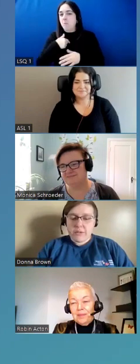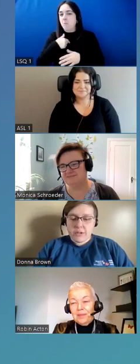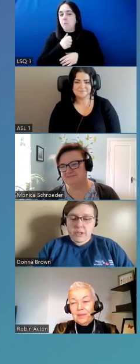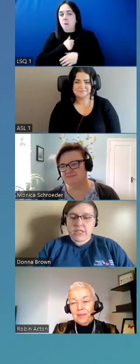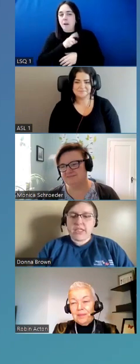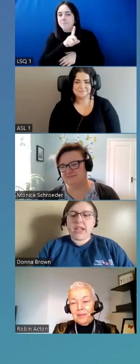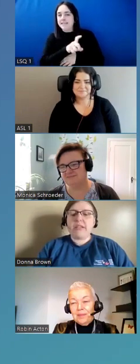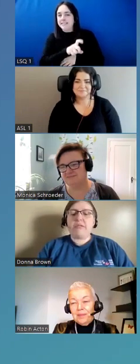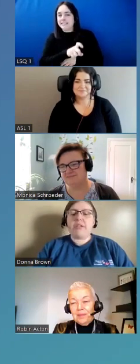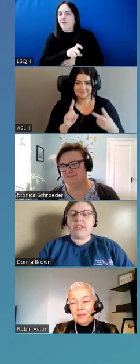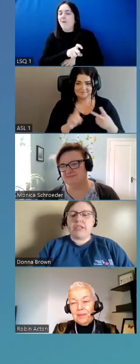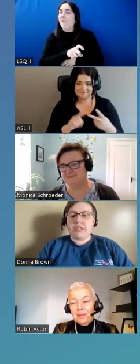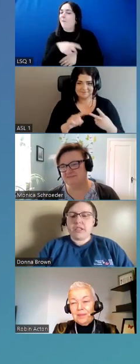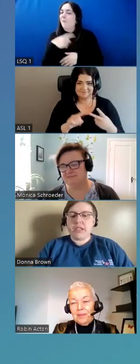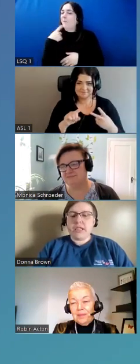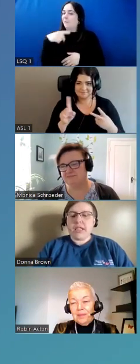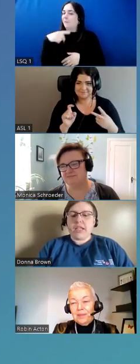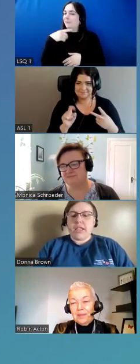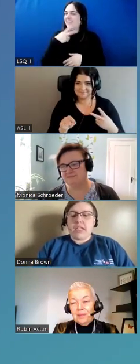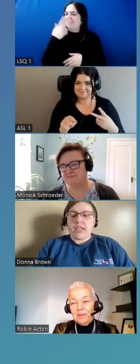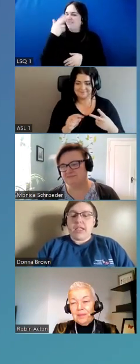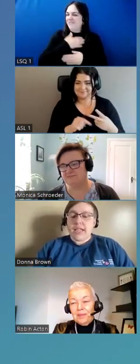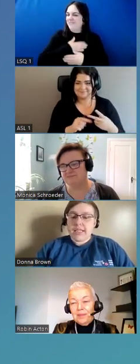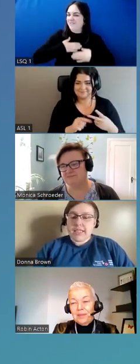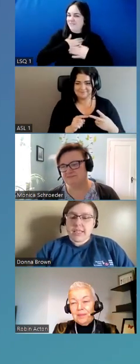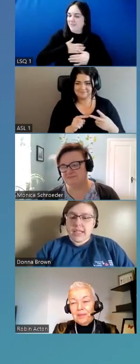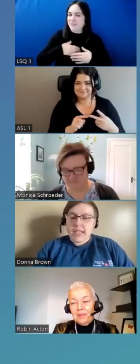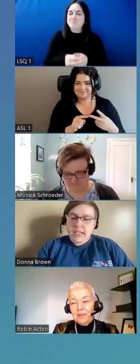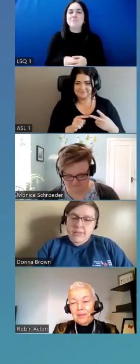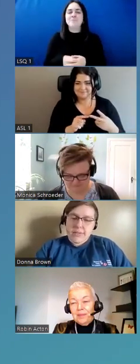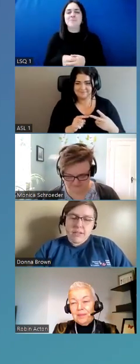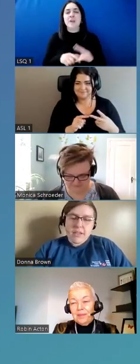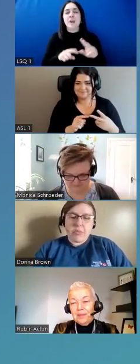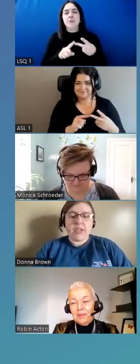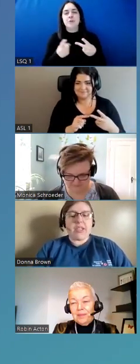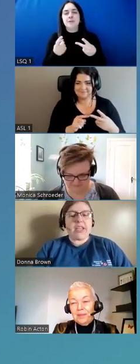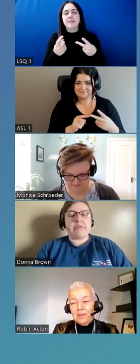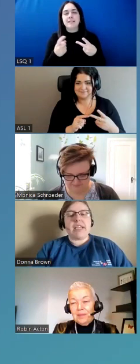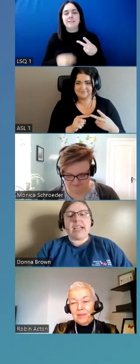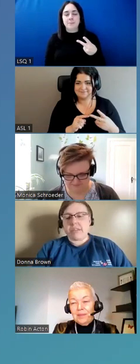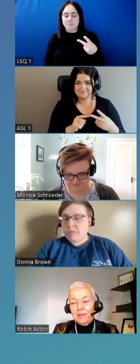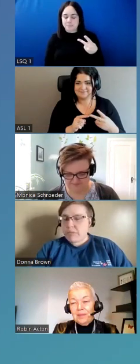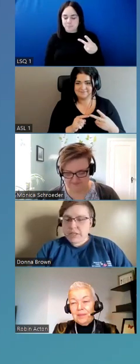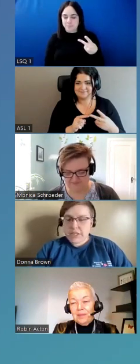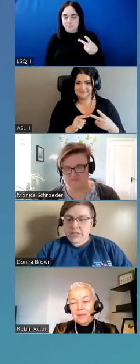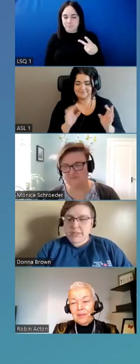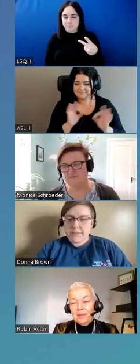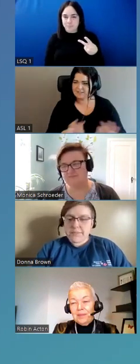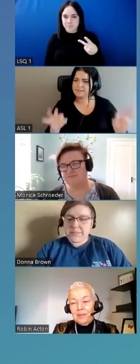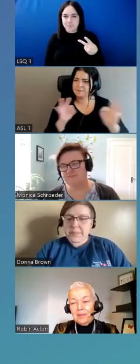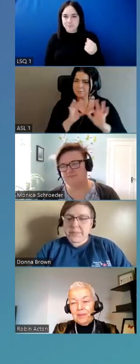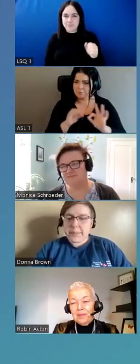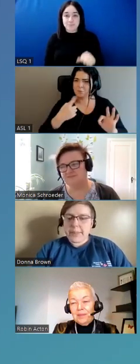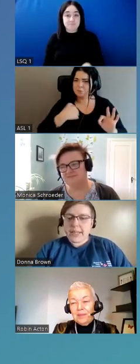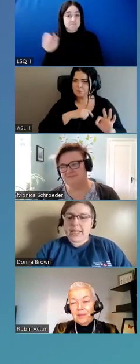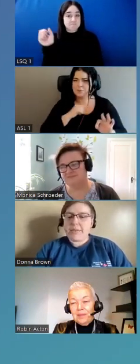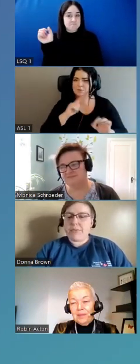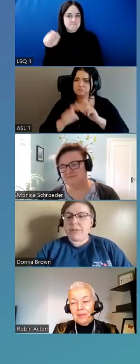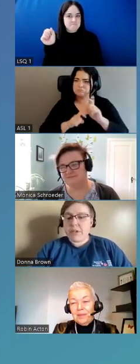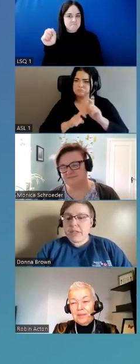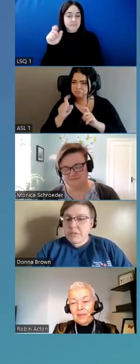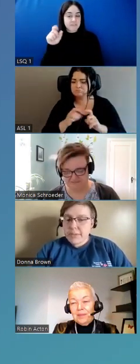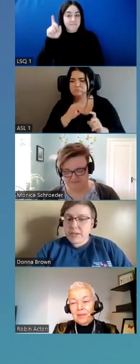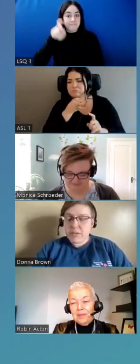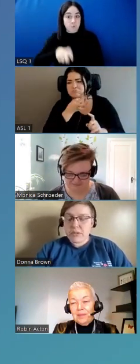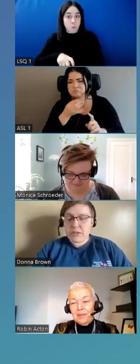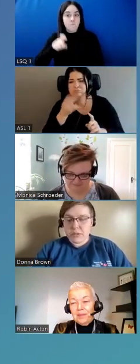And for the second question, yes, it is very important that we ask questions. If